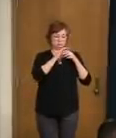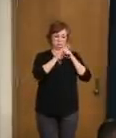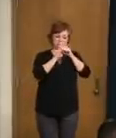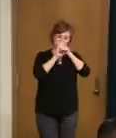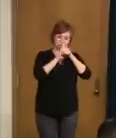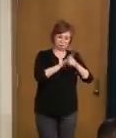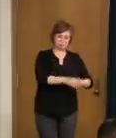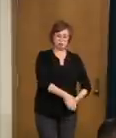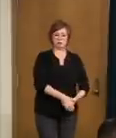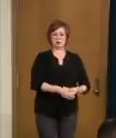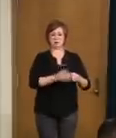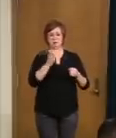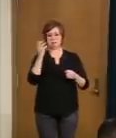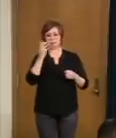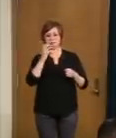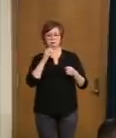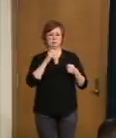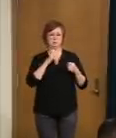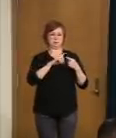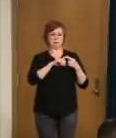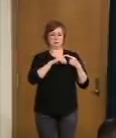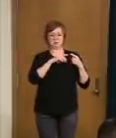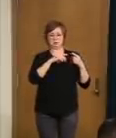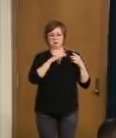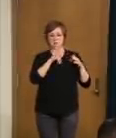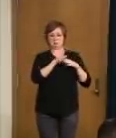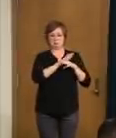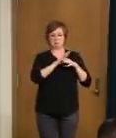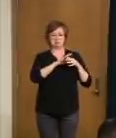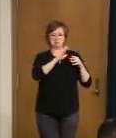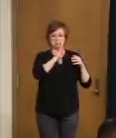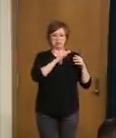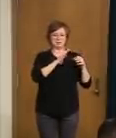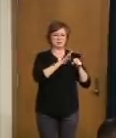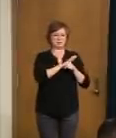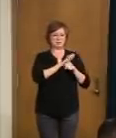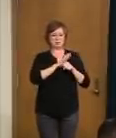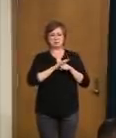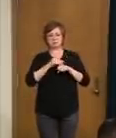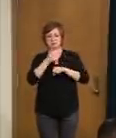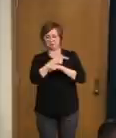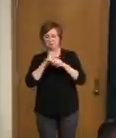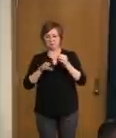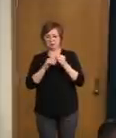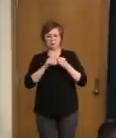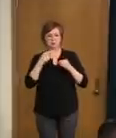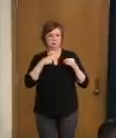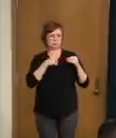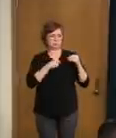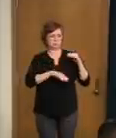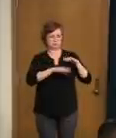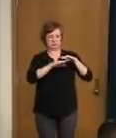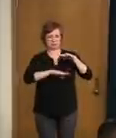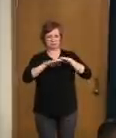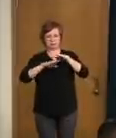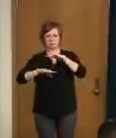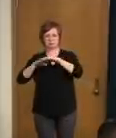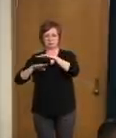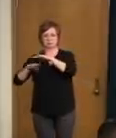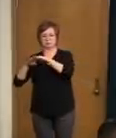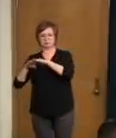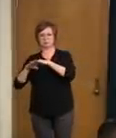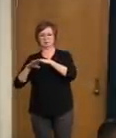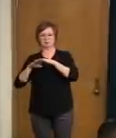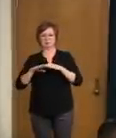and the defensive side, and now with immunization and helping to manage outbreaks, we're pushing ourselves to the absolute limit. And like I said, that we're at the